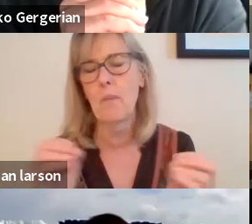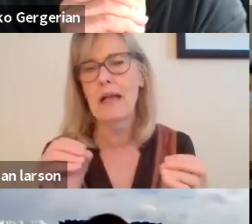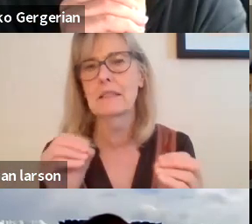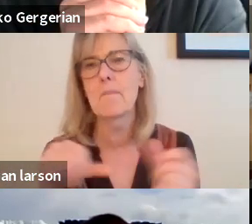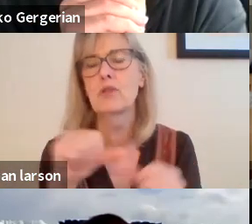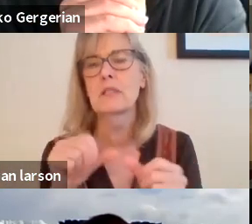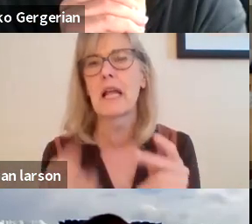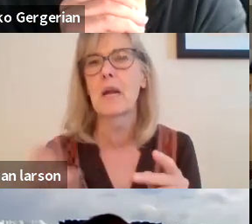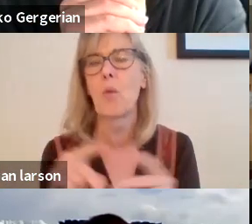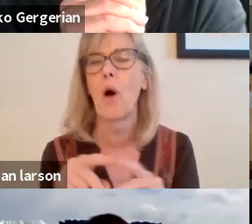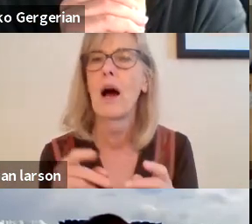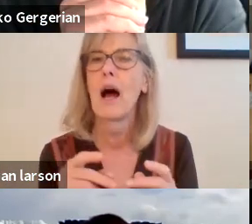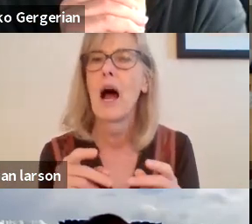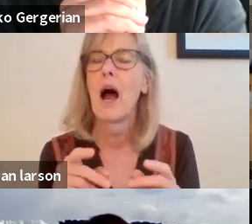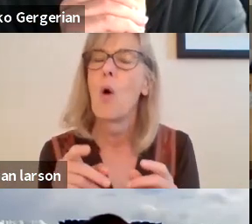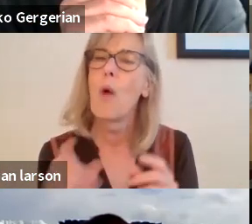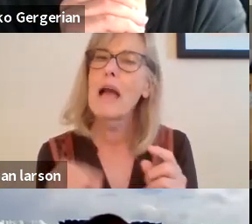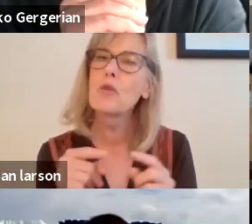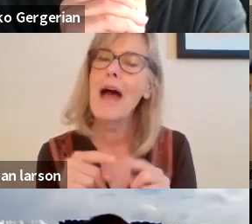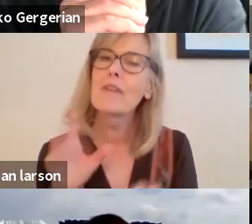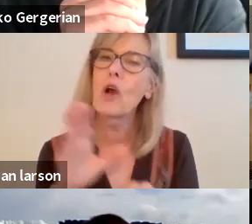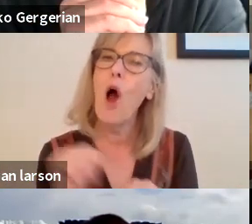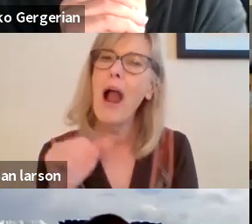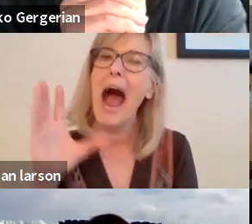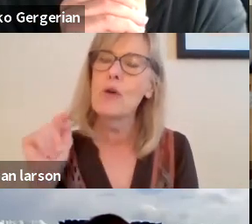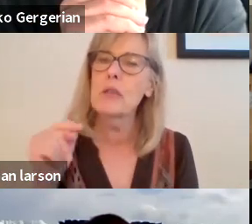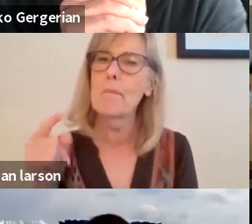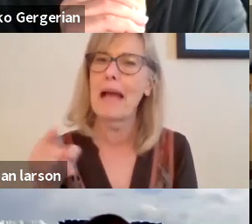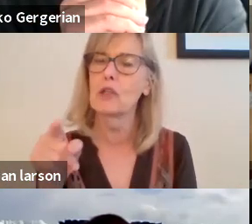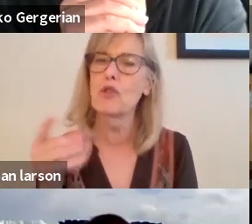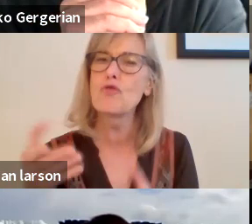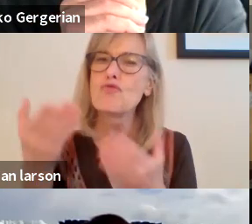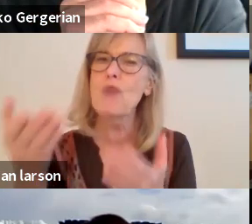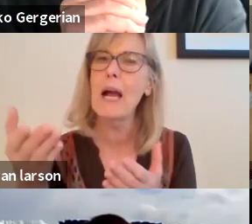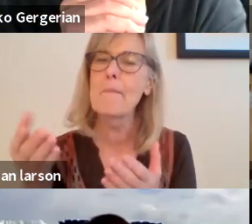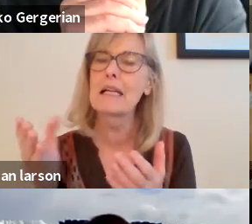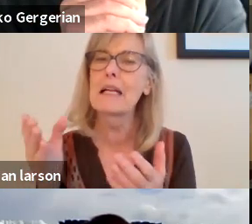obviously. Nobody's in person anymore. When you have to call out somebody, do